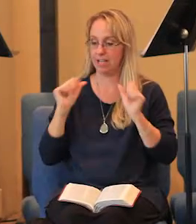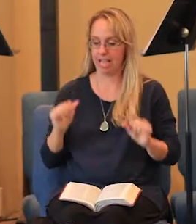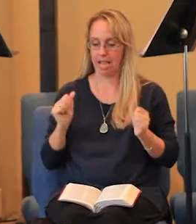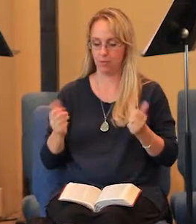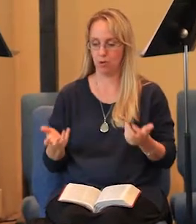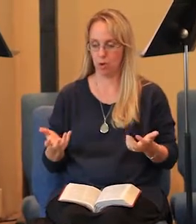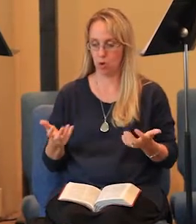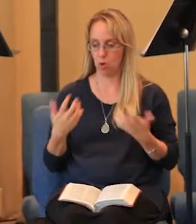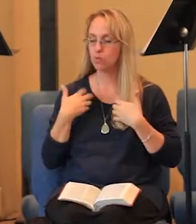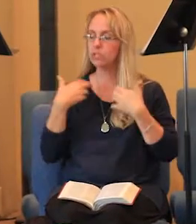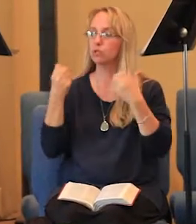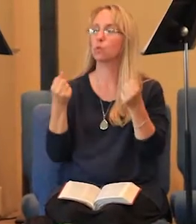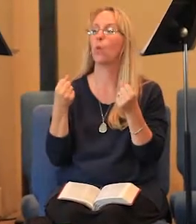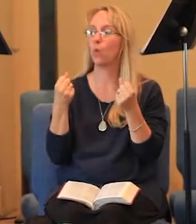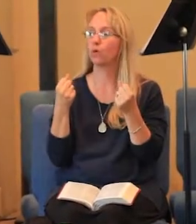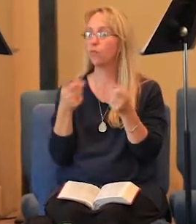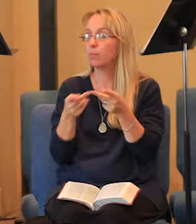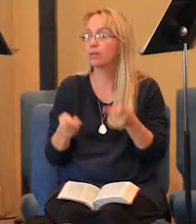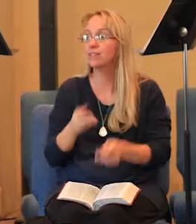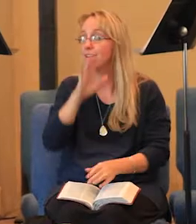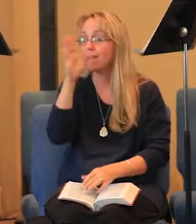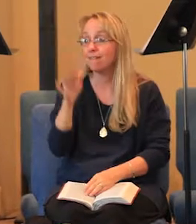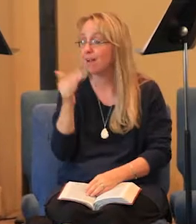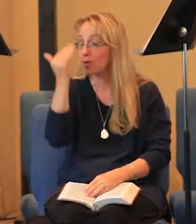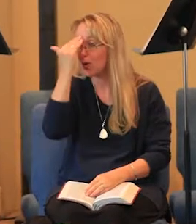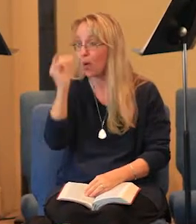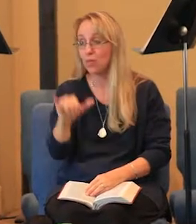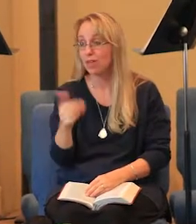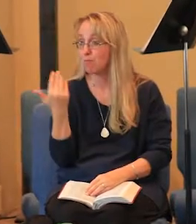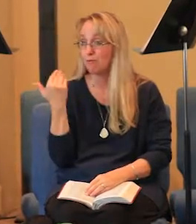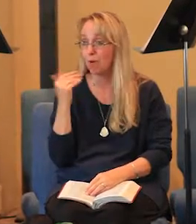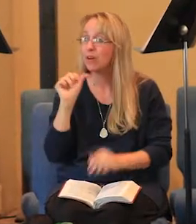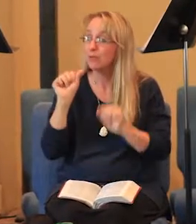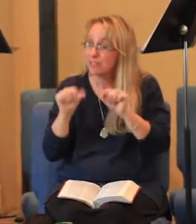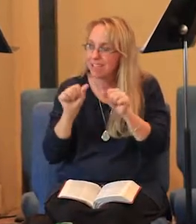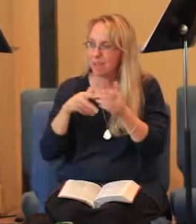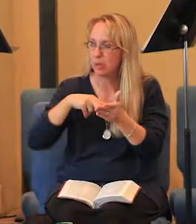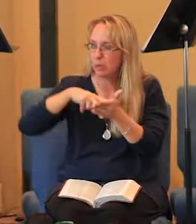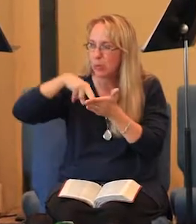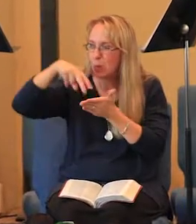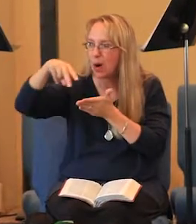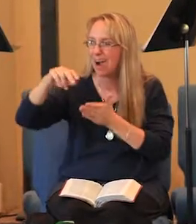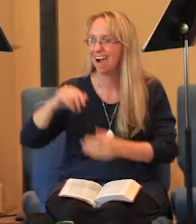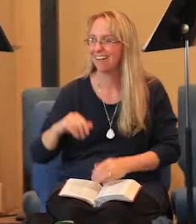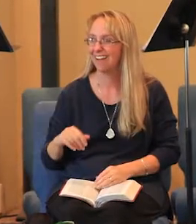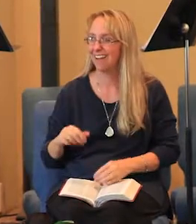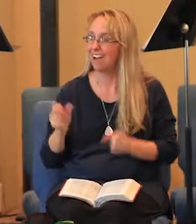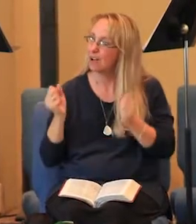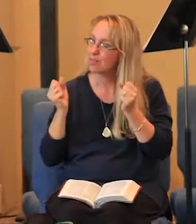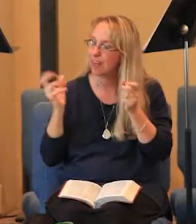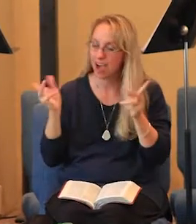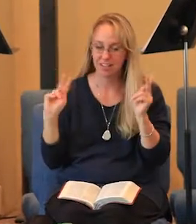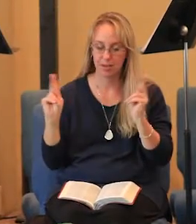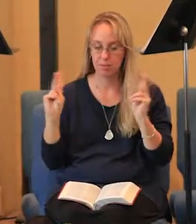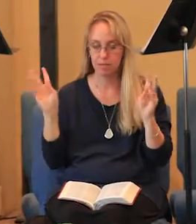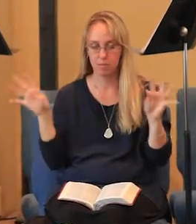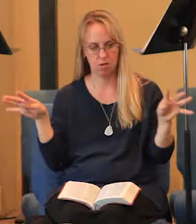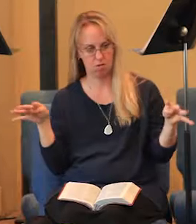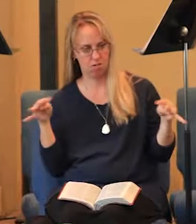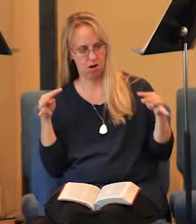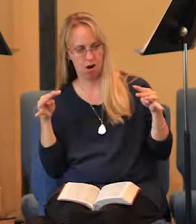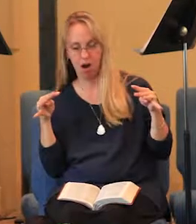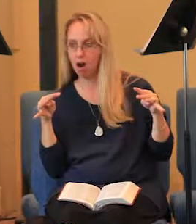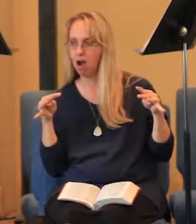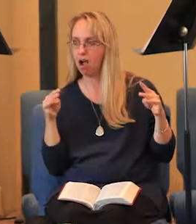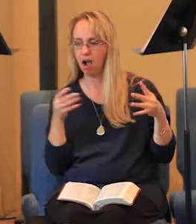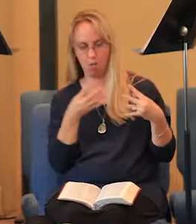restored to a place that he'd never known before. That he was able to walk. And there were lots of people around that